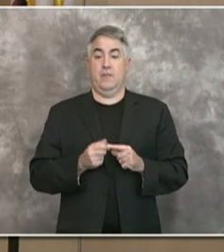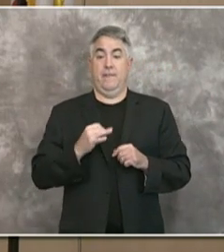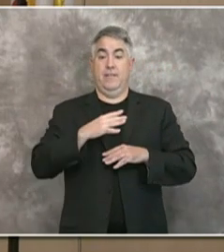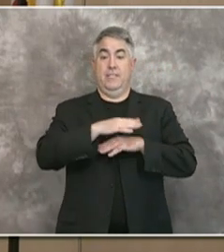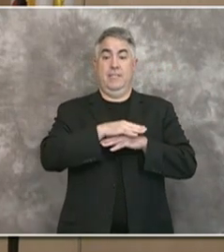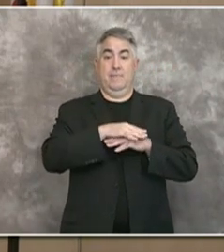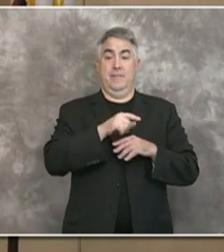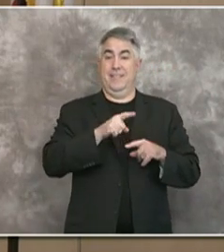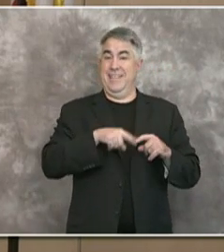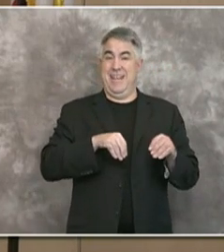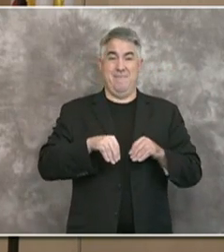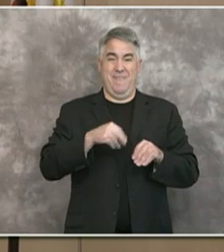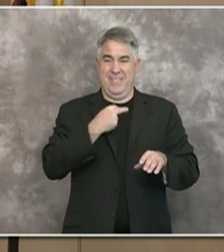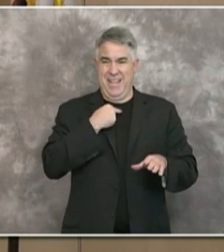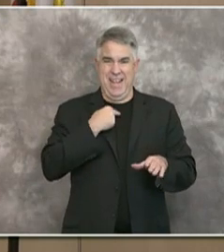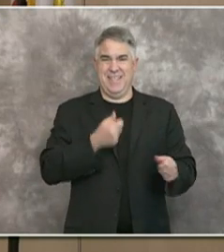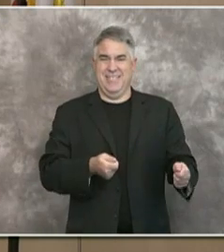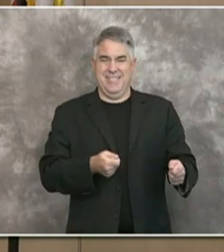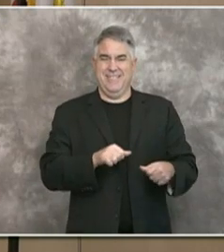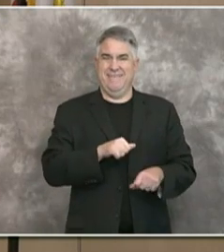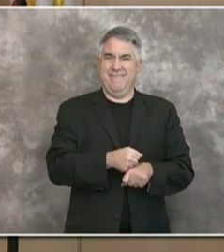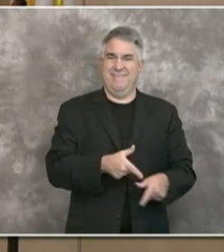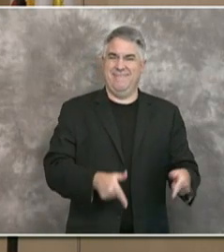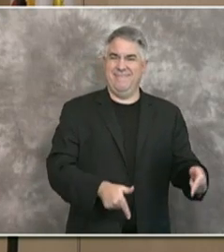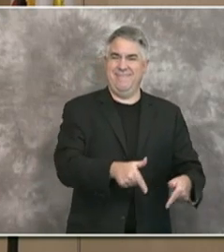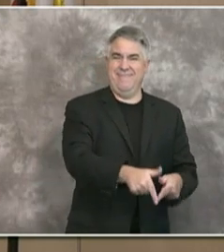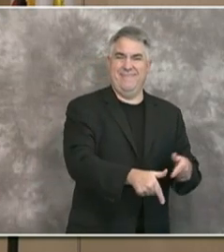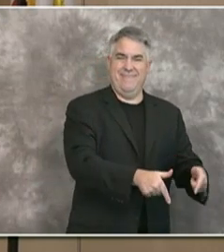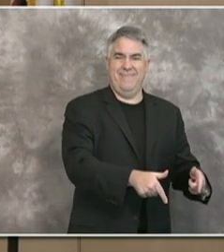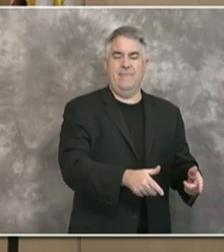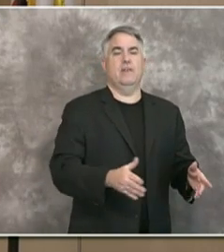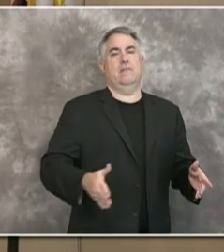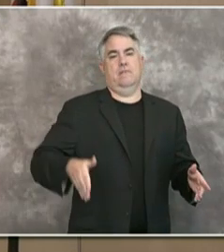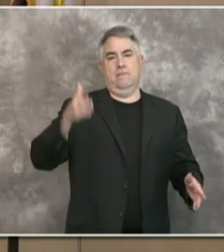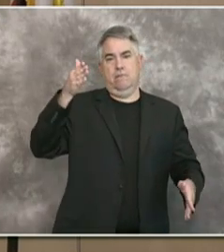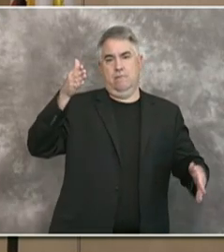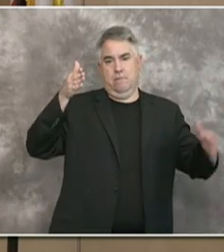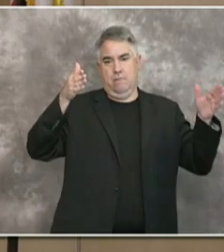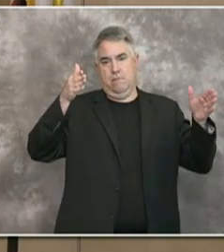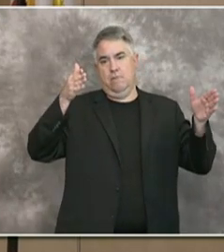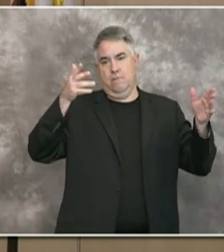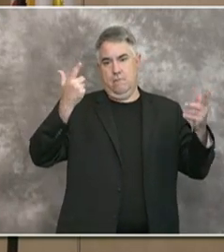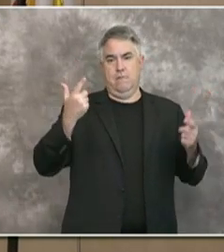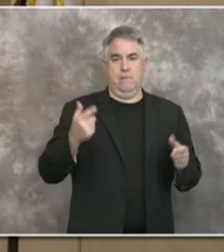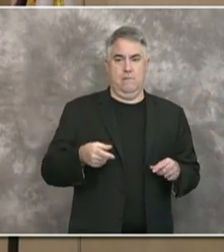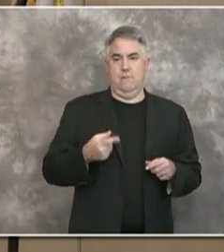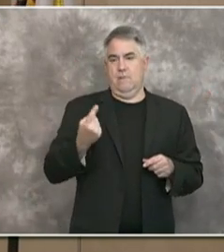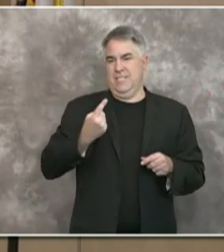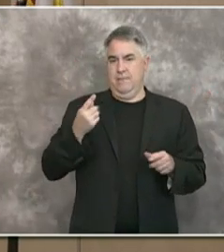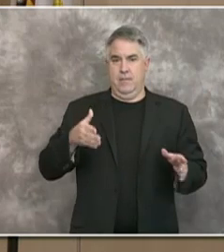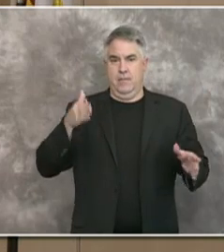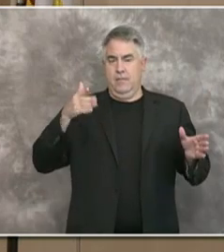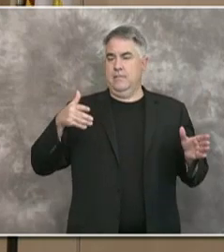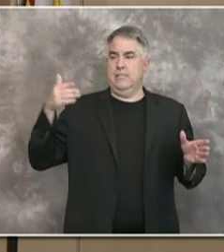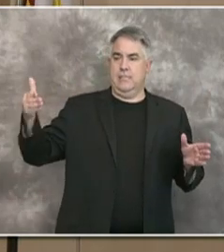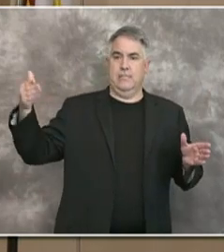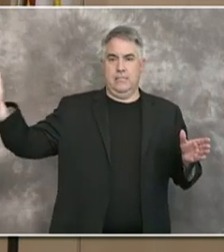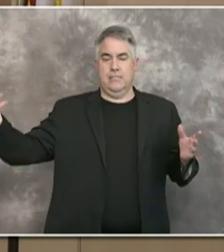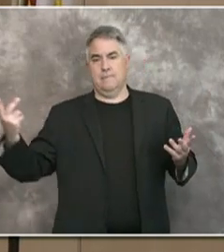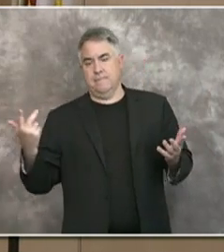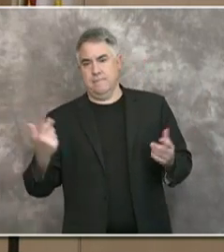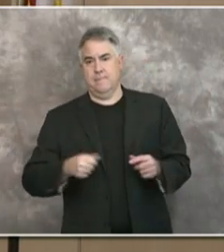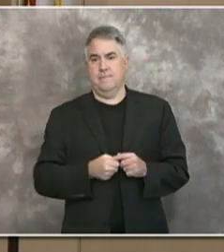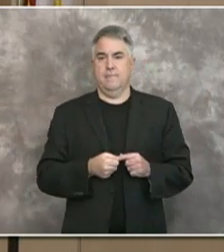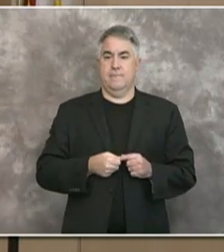be moved, then the requirement is to have a barrier between tables to provide that protection for